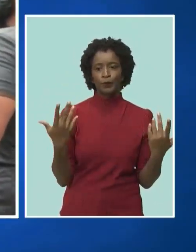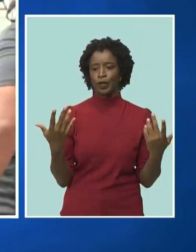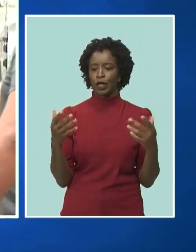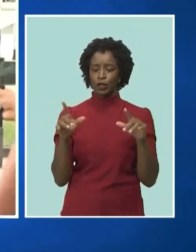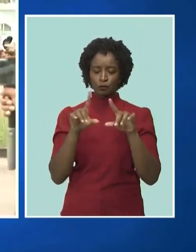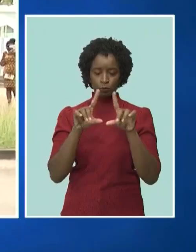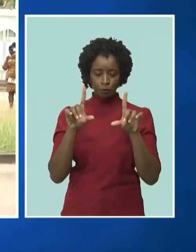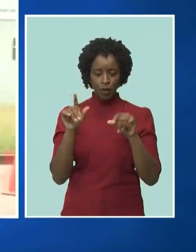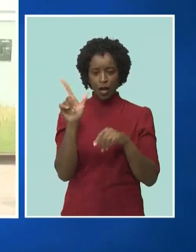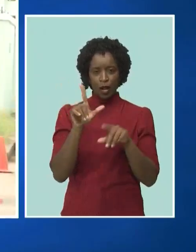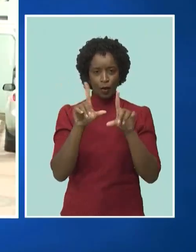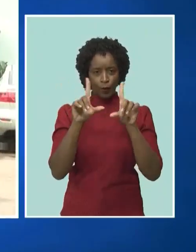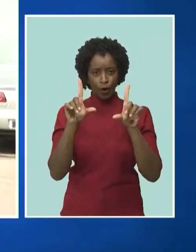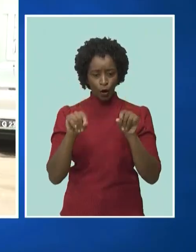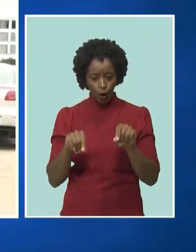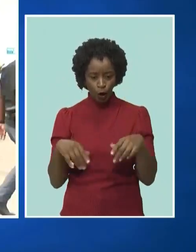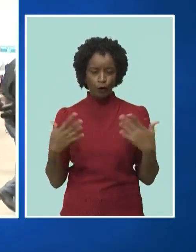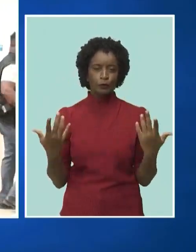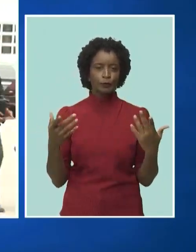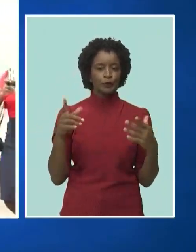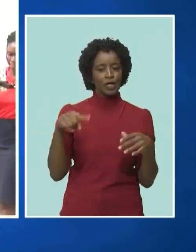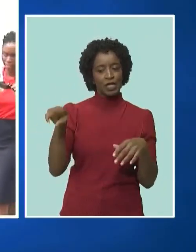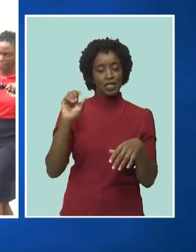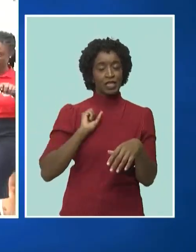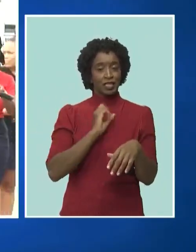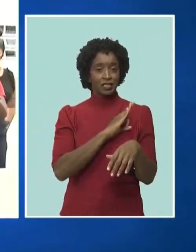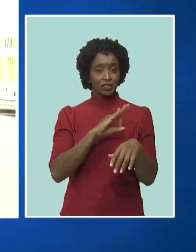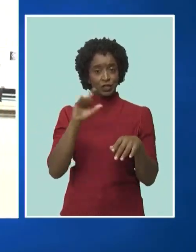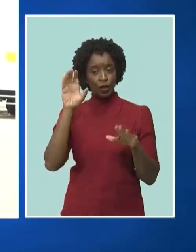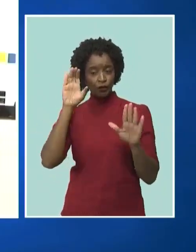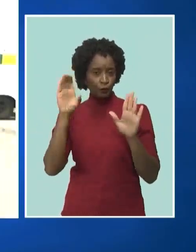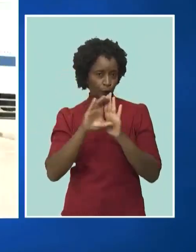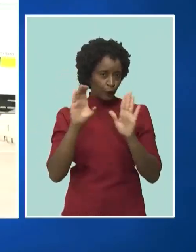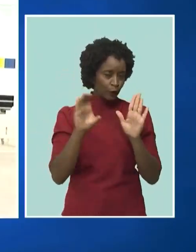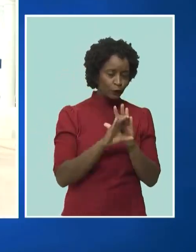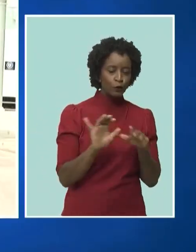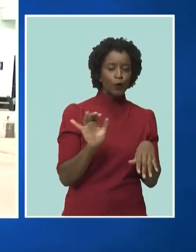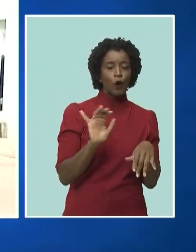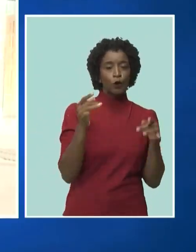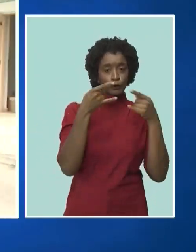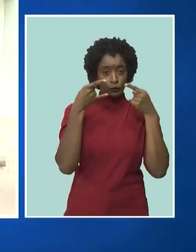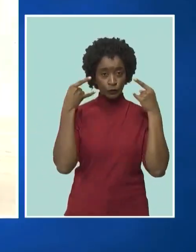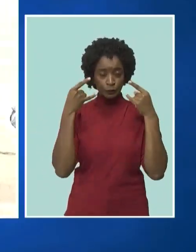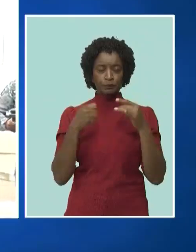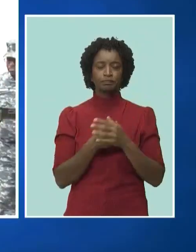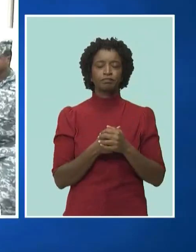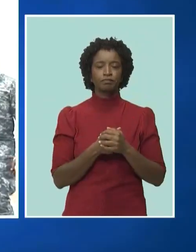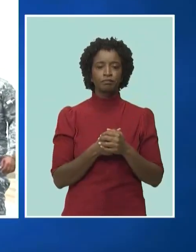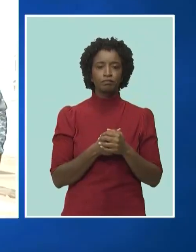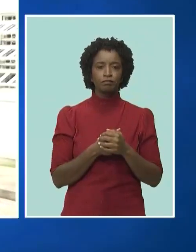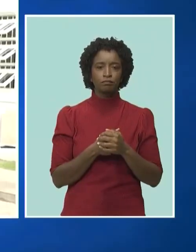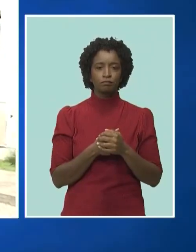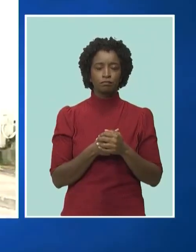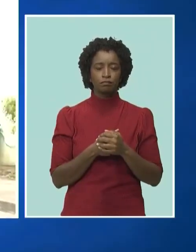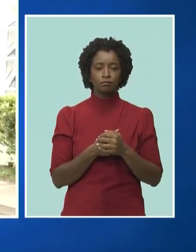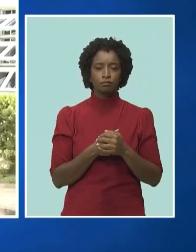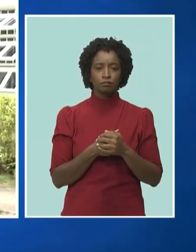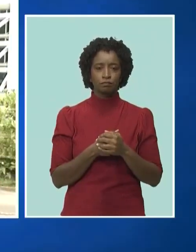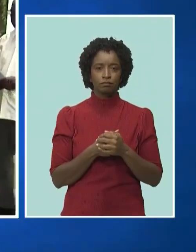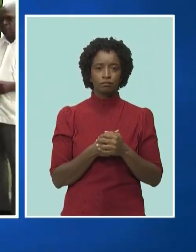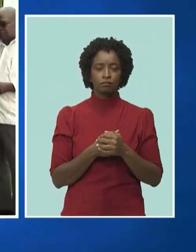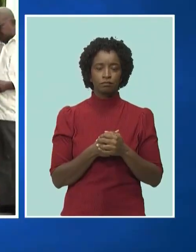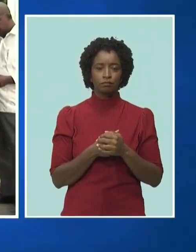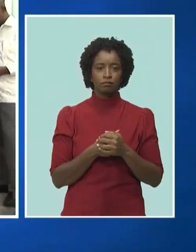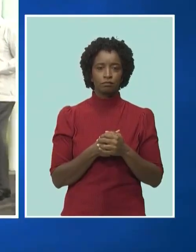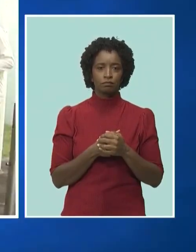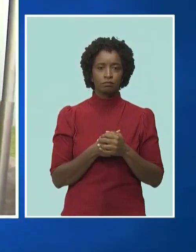masks. It was presented to the Acting Director of the Library Service, Jennifer Yard, by Staff Sergeant of the Barbados Cadet Corps, Sarah Downs.